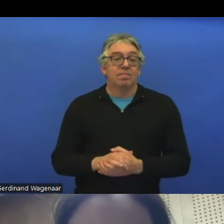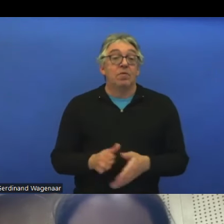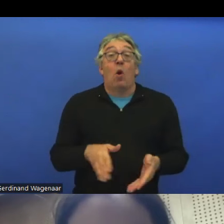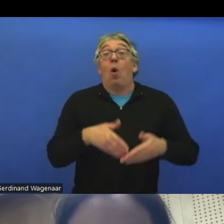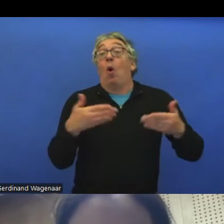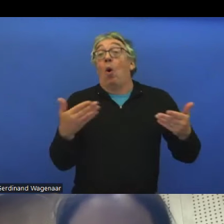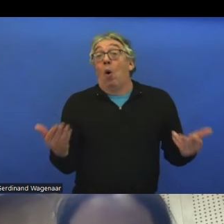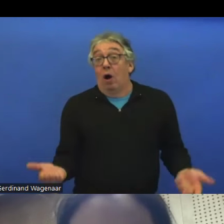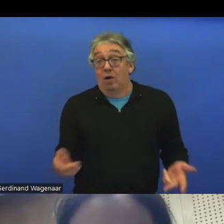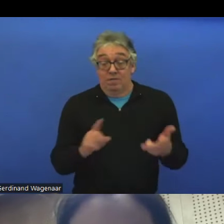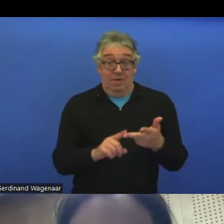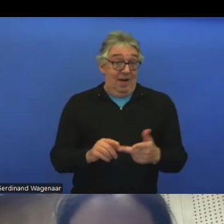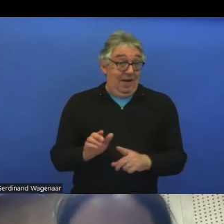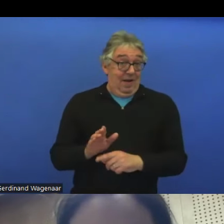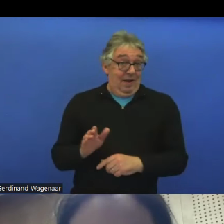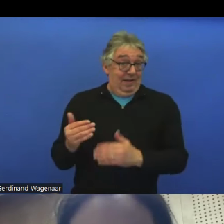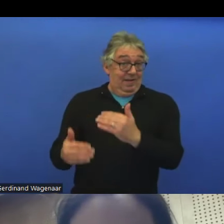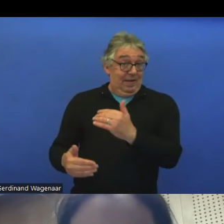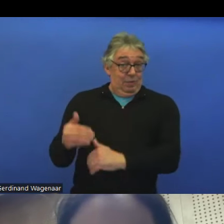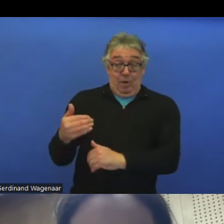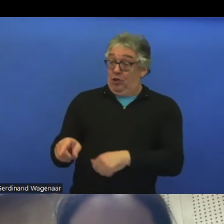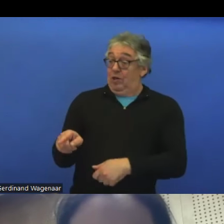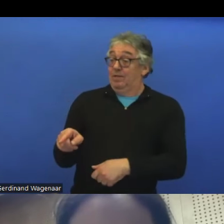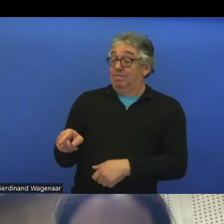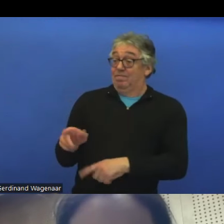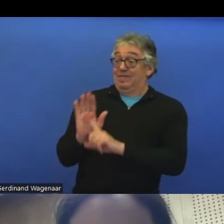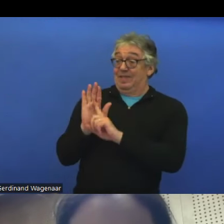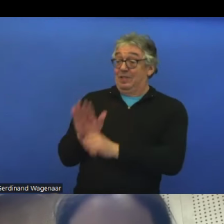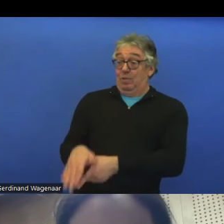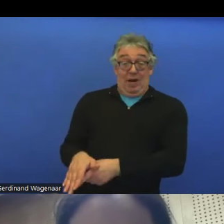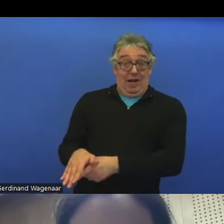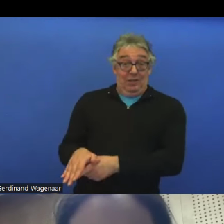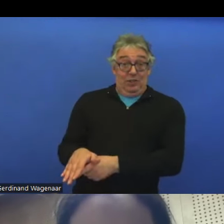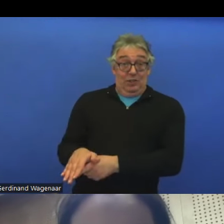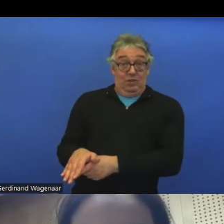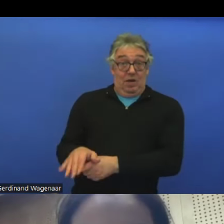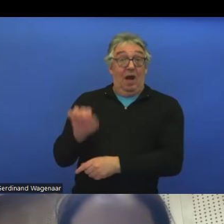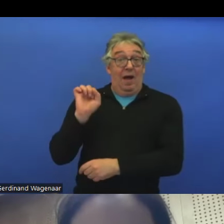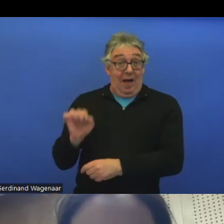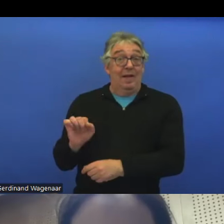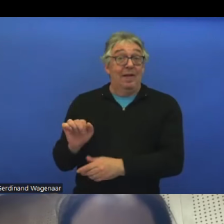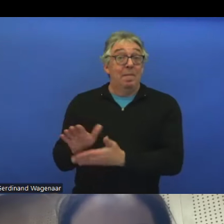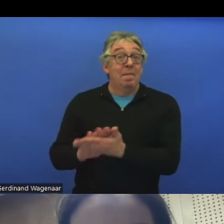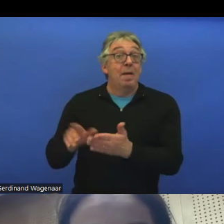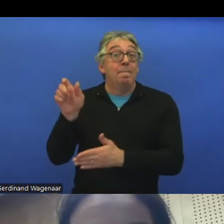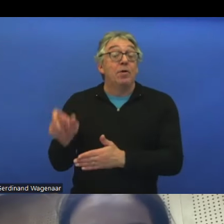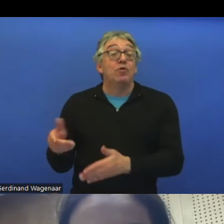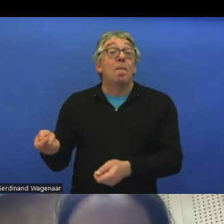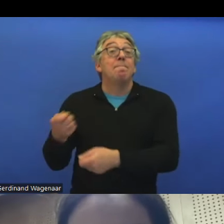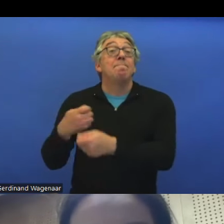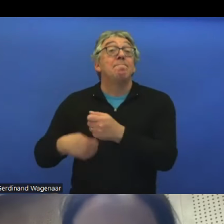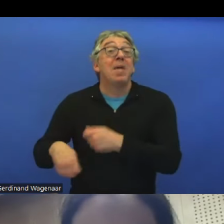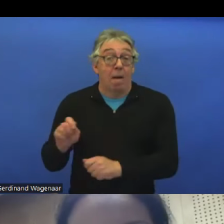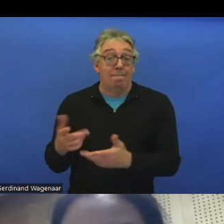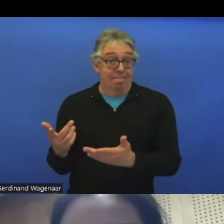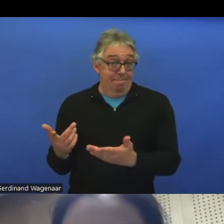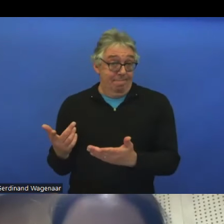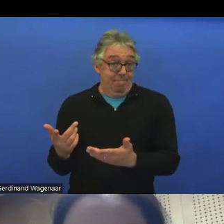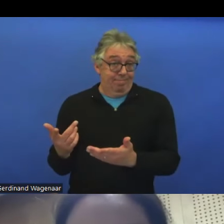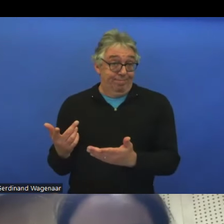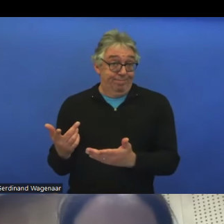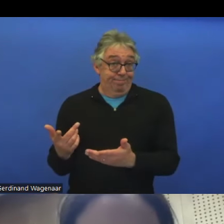discrimination on the grounds of disability can lead to statelessness. It's actually the most, if you just look